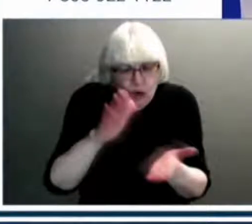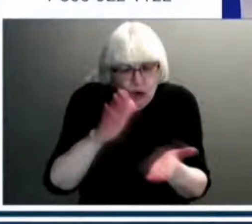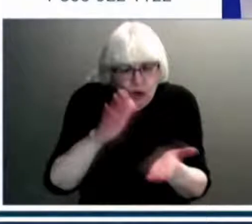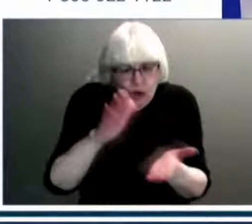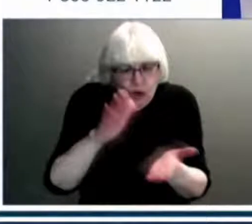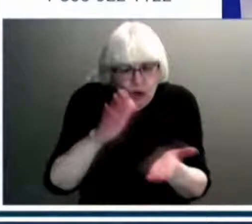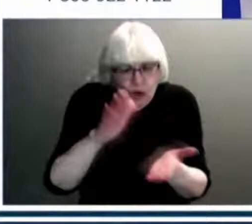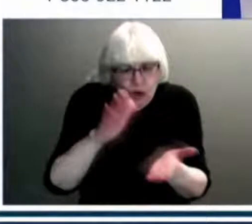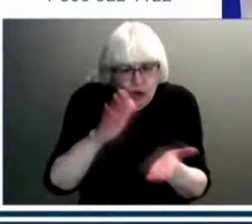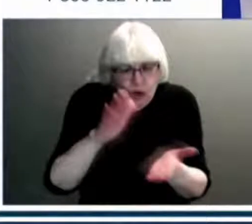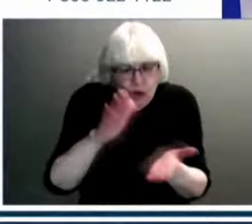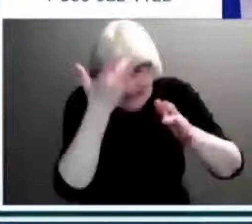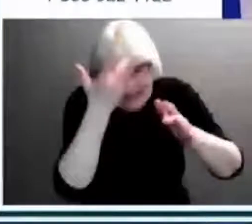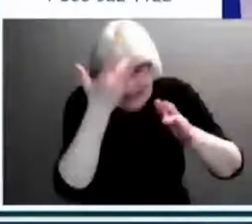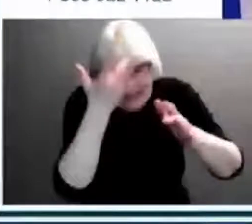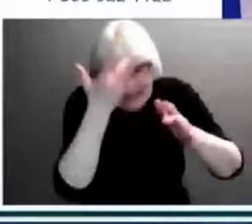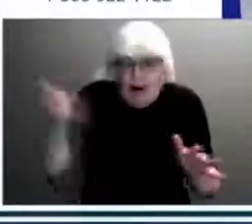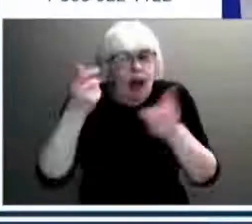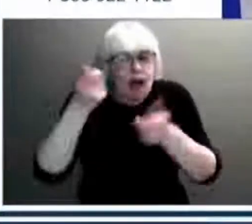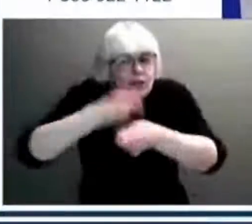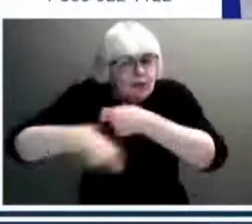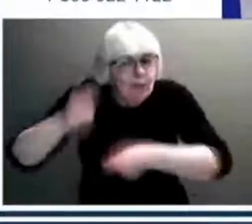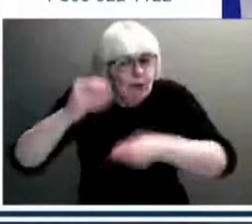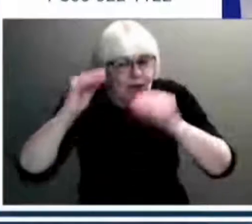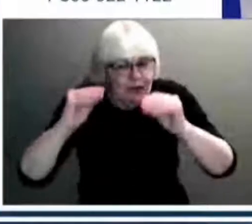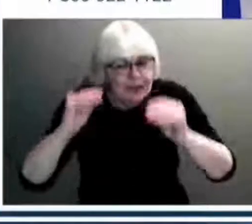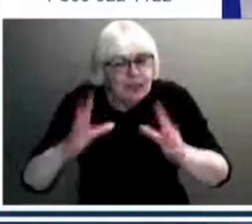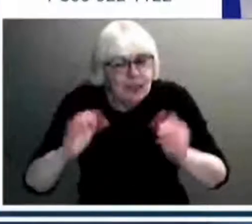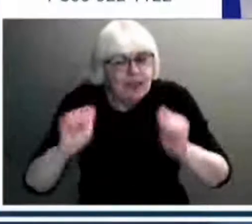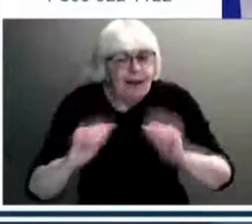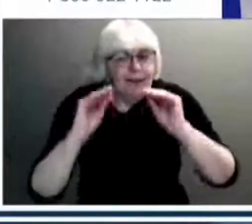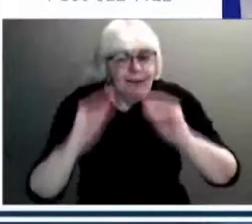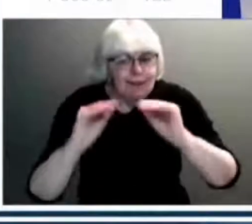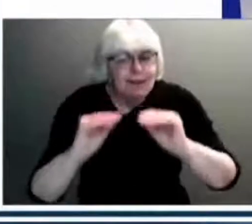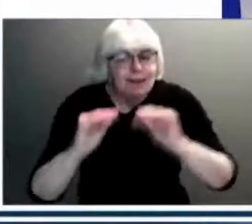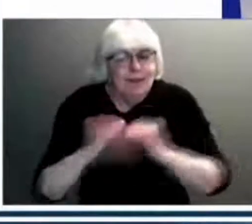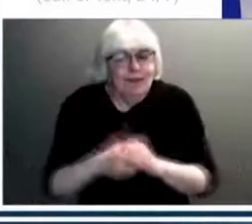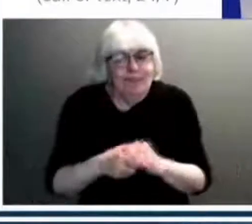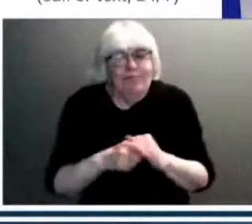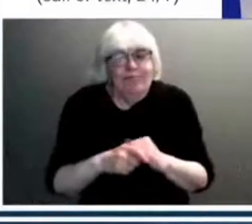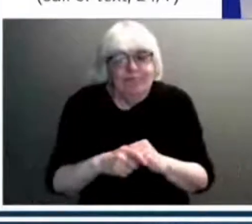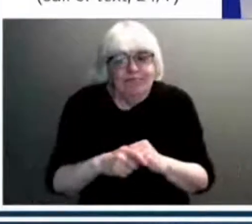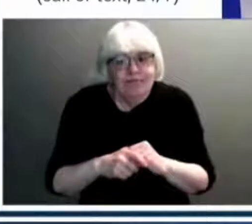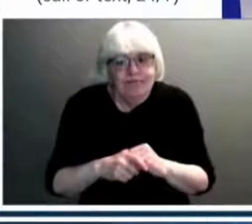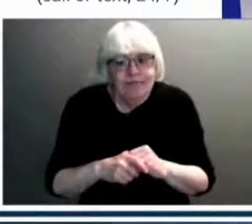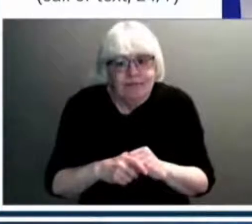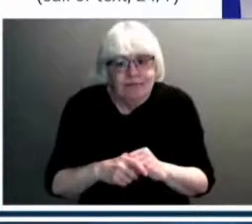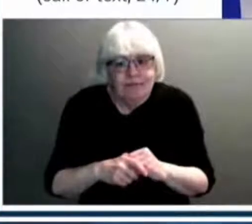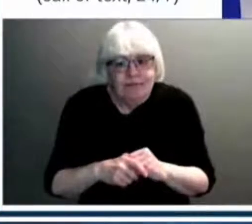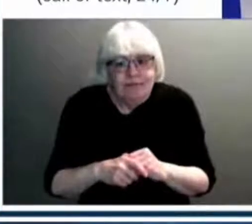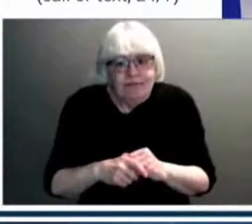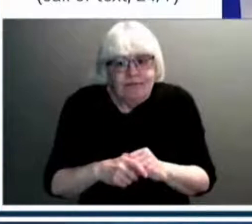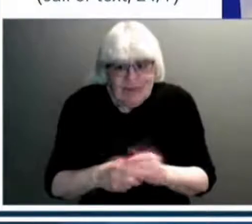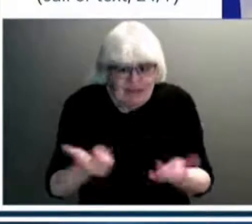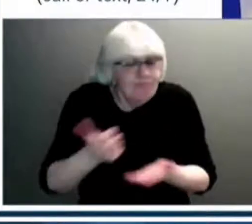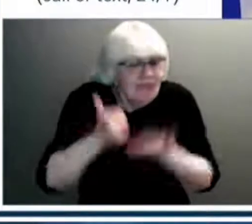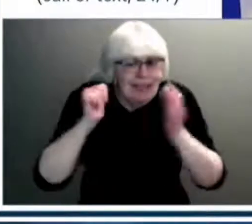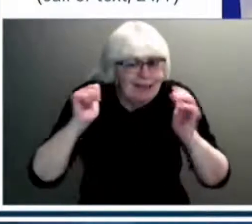system in another capacity, not in a classroom, mobilizing them to be in a classroom. So these are things that there's a lot